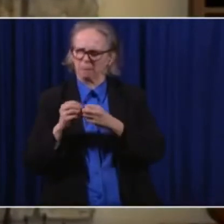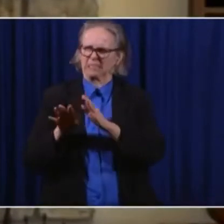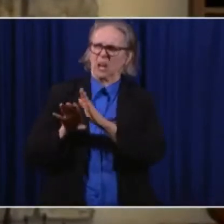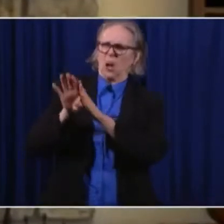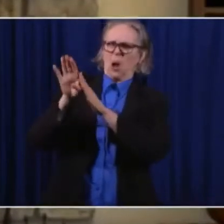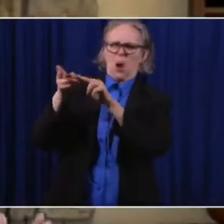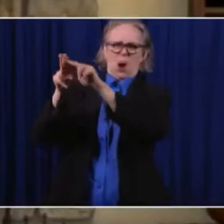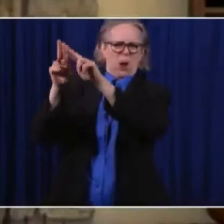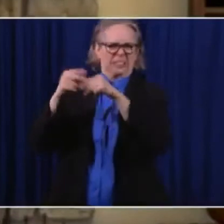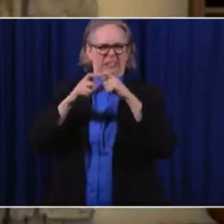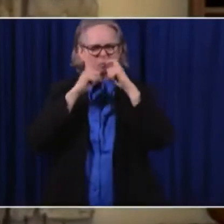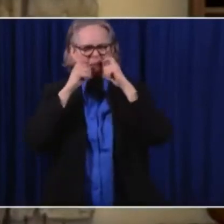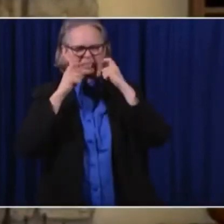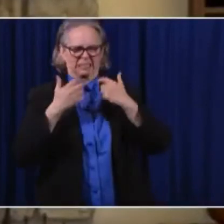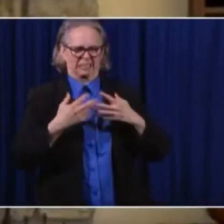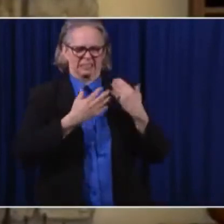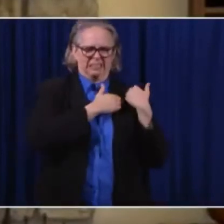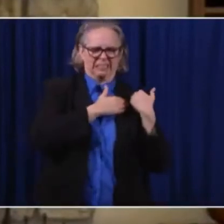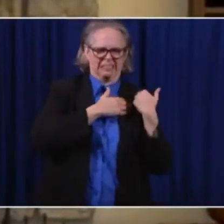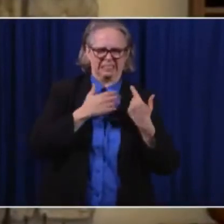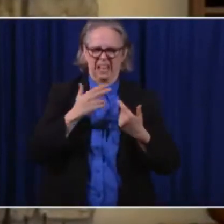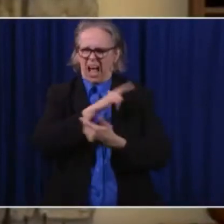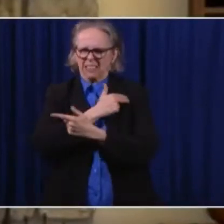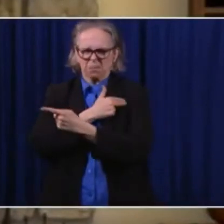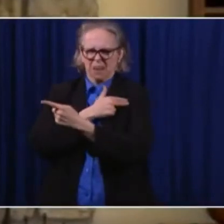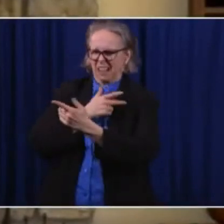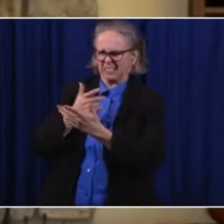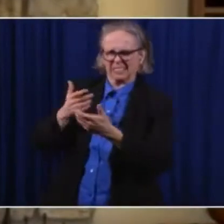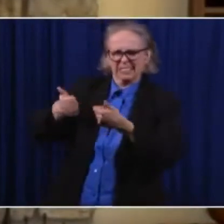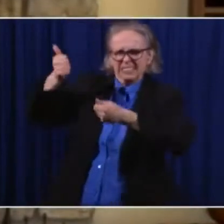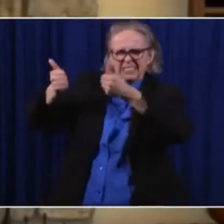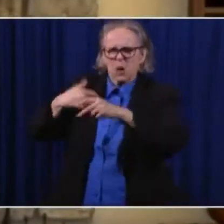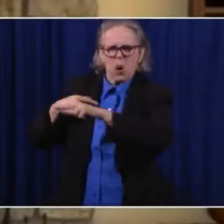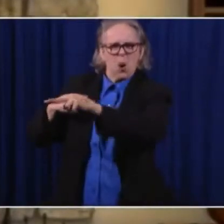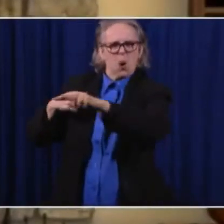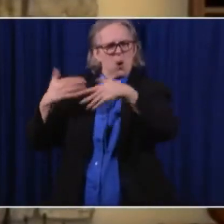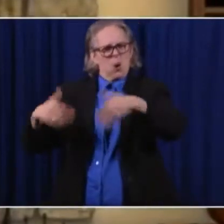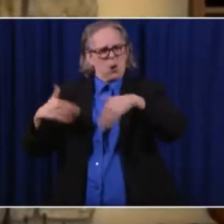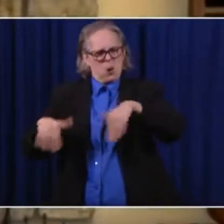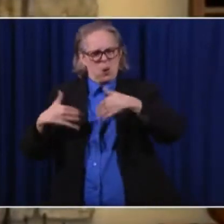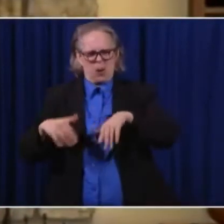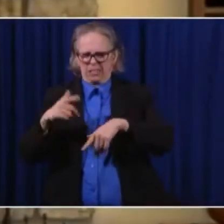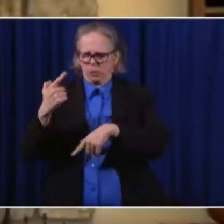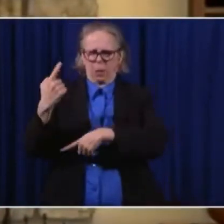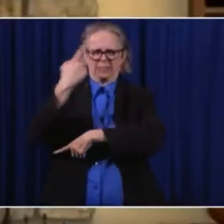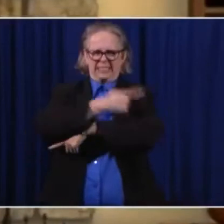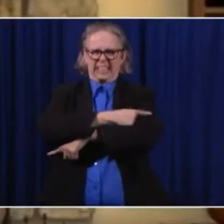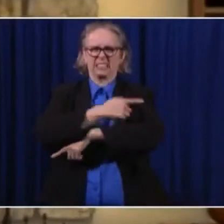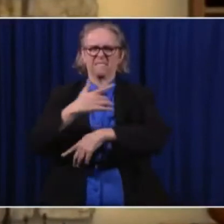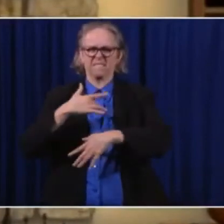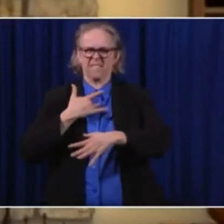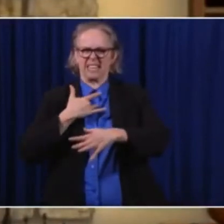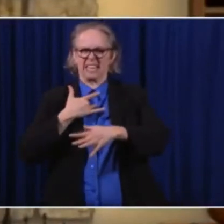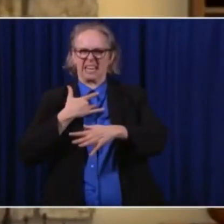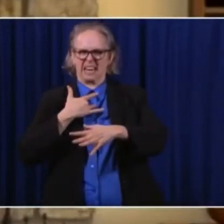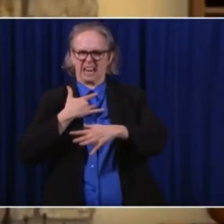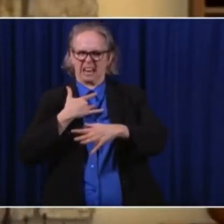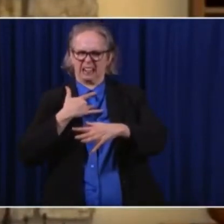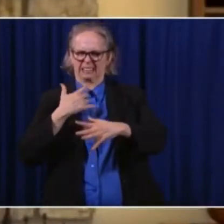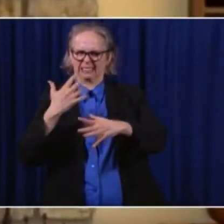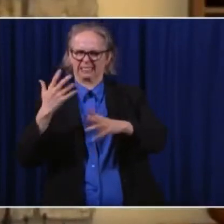hospital officials. So 21 days is an eternity with this virus. So where we are